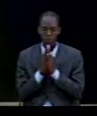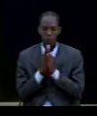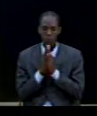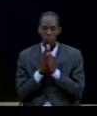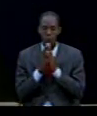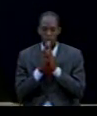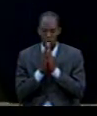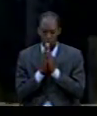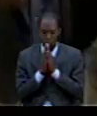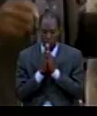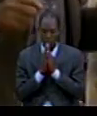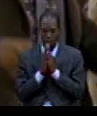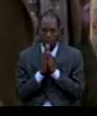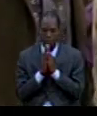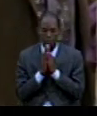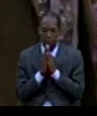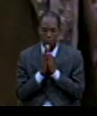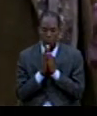Amen.